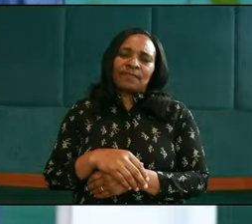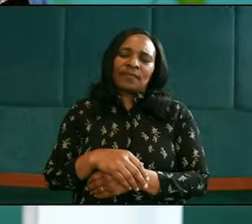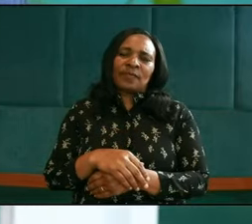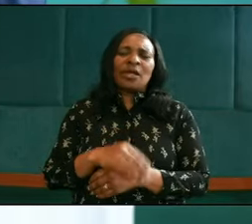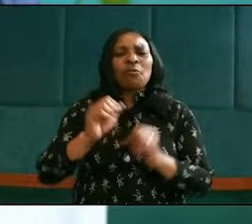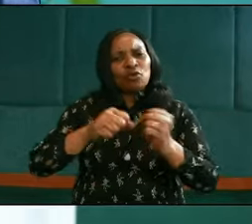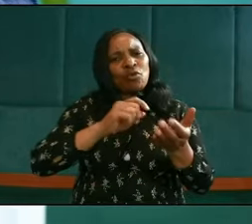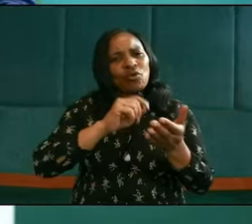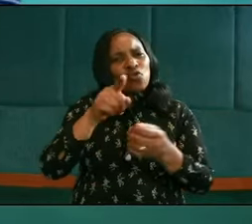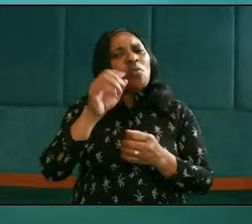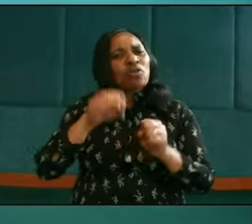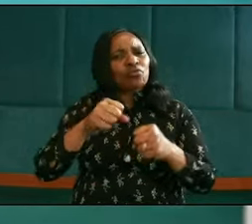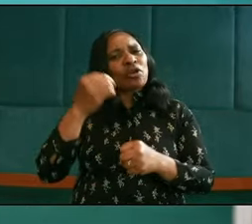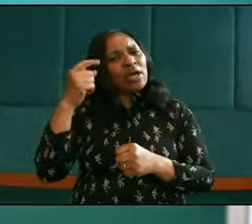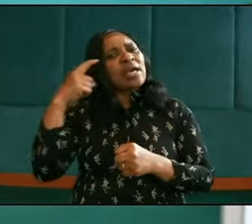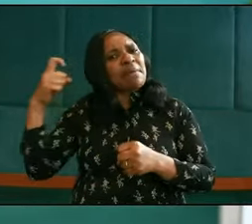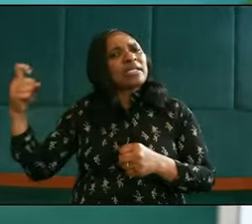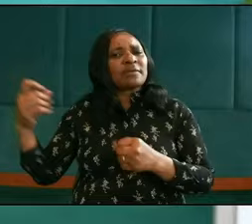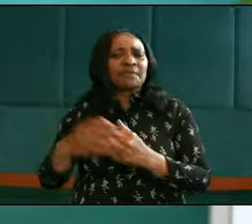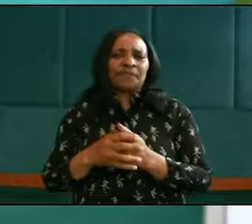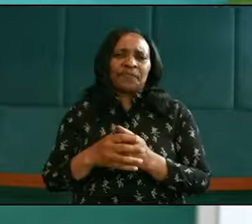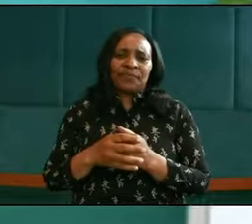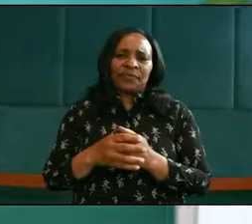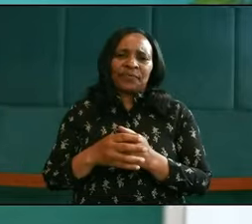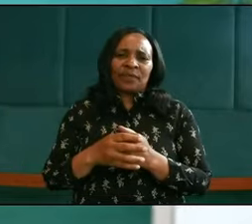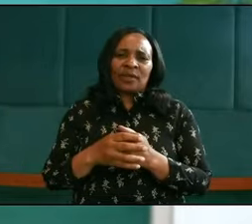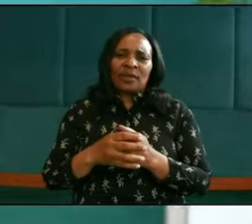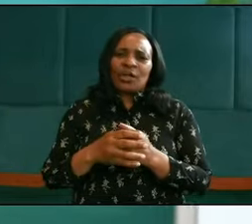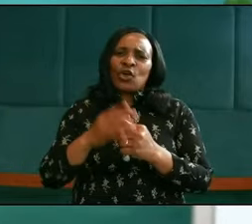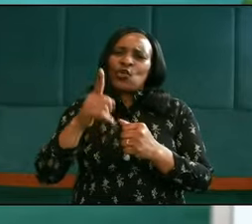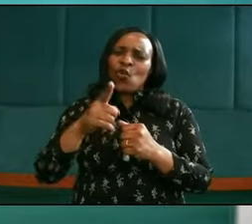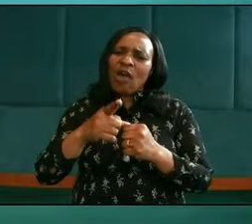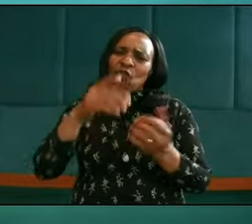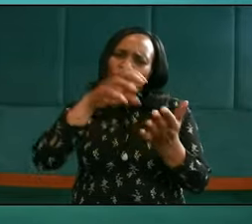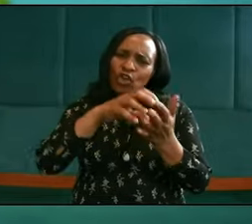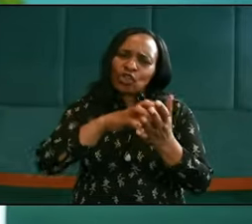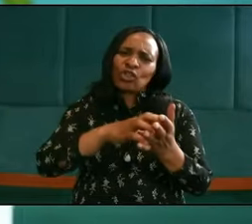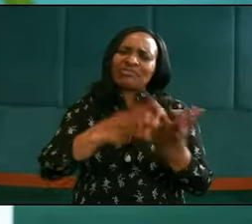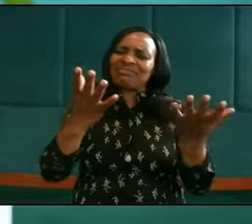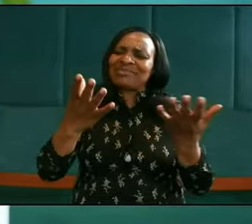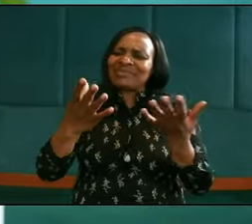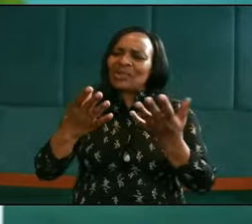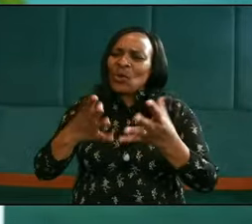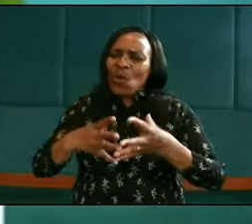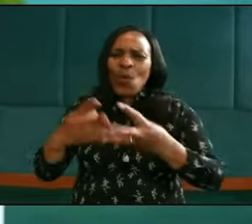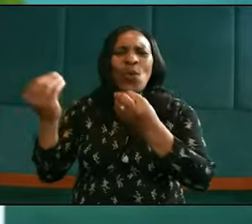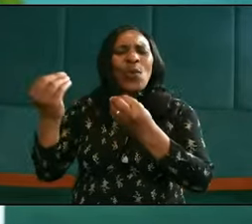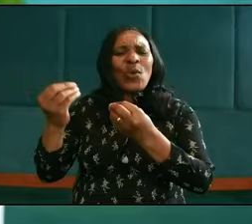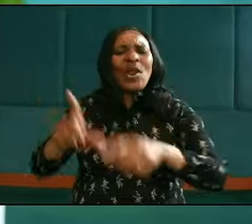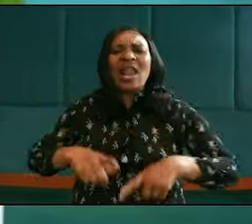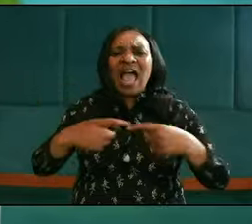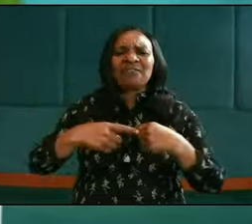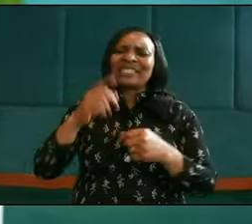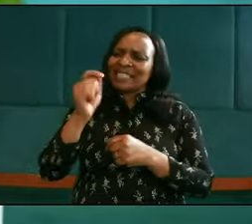Just try to imagine. You have passed through some conditions in life, like the testimonies that you have